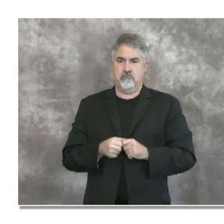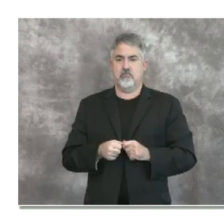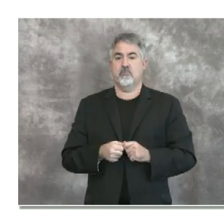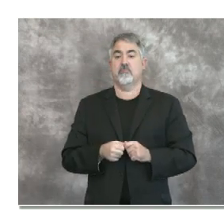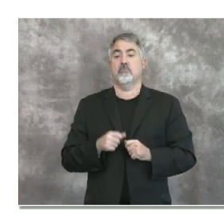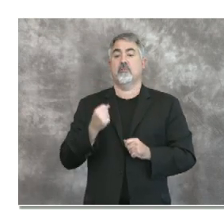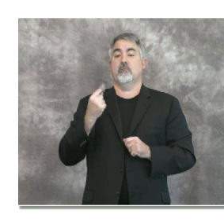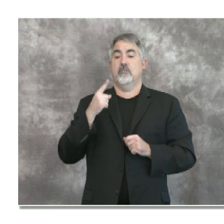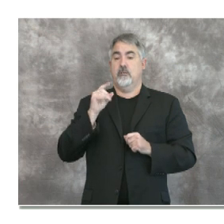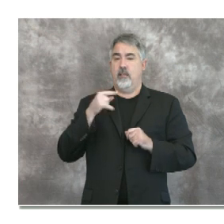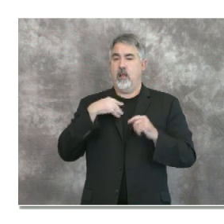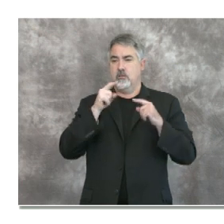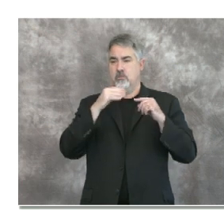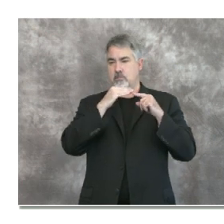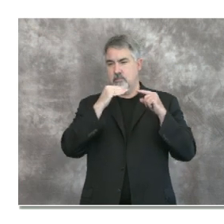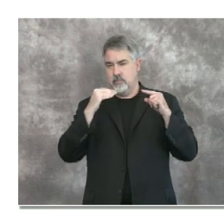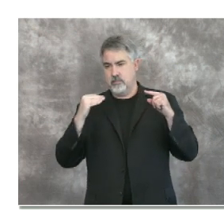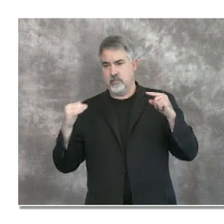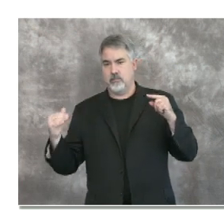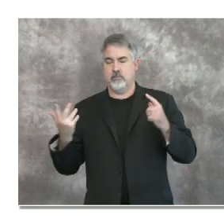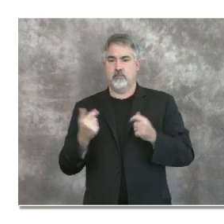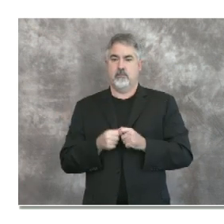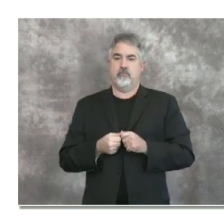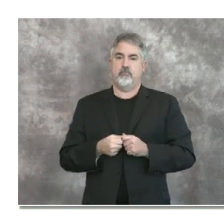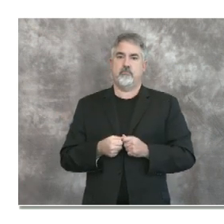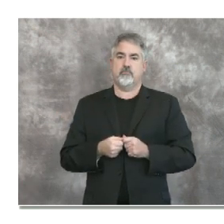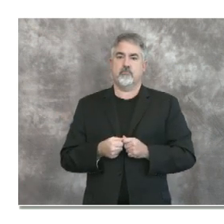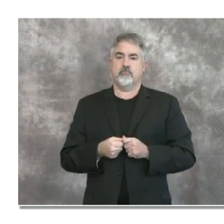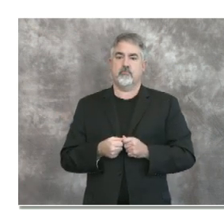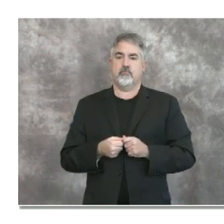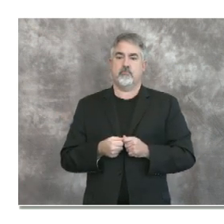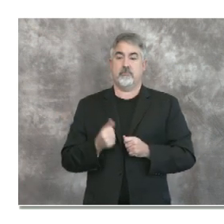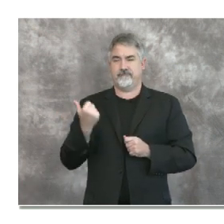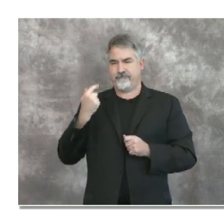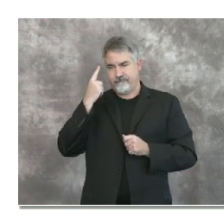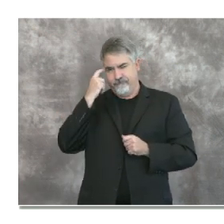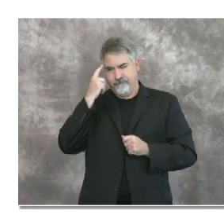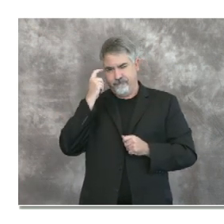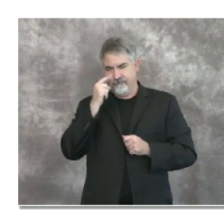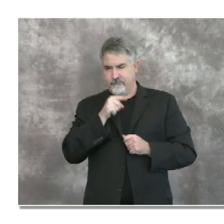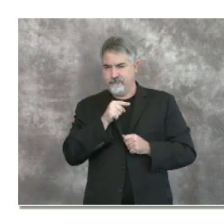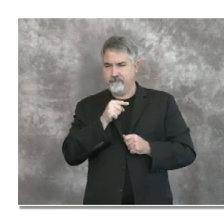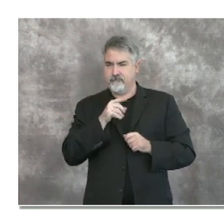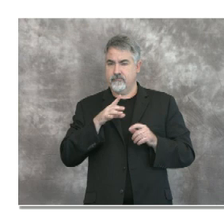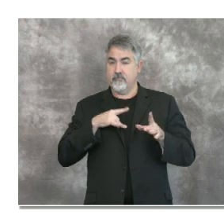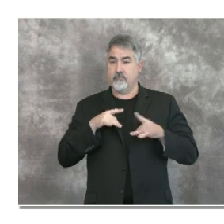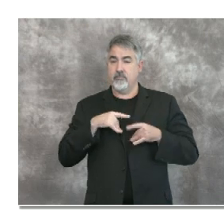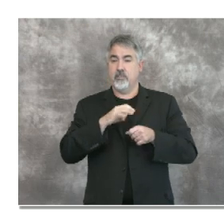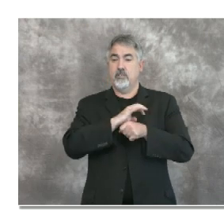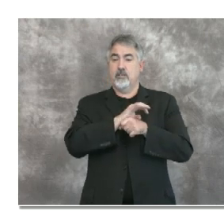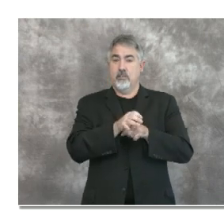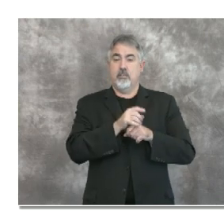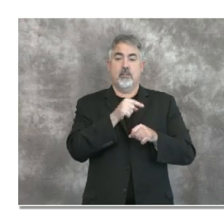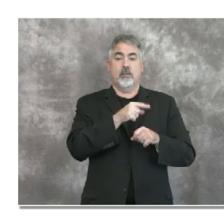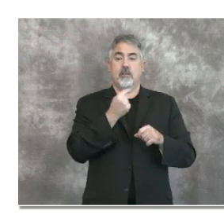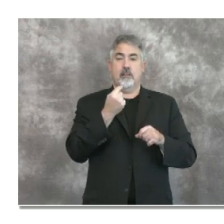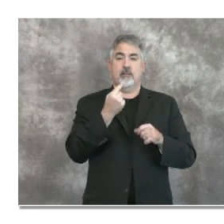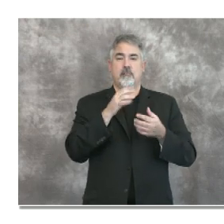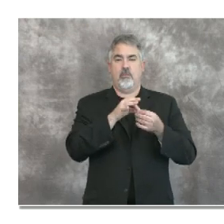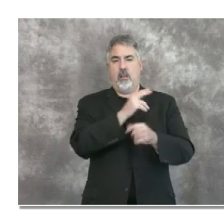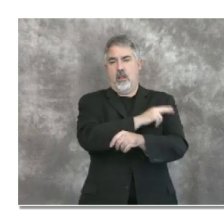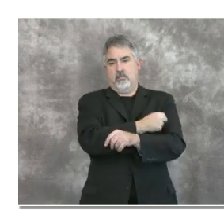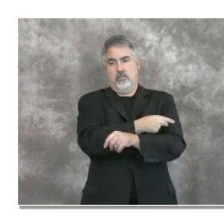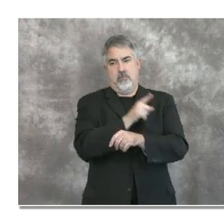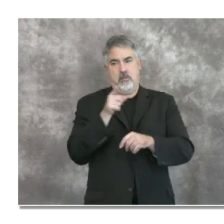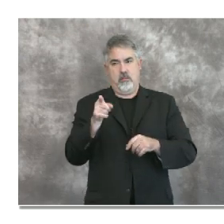These include both positive COVID and suspected COVID because they are both COVID-related hospitalizations, and we adjust those as we